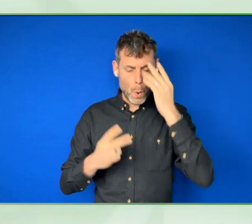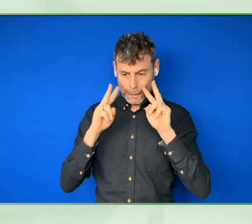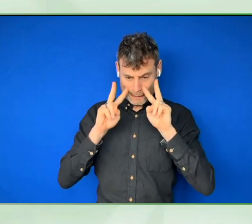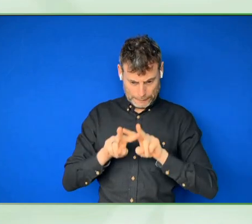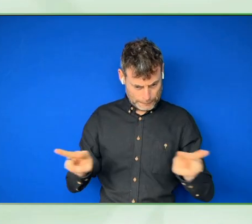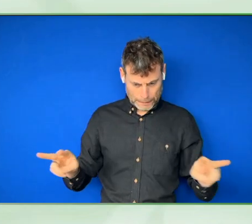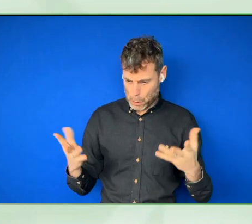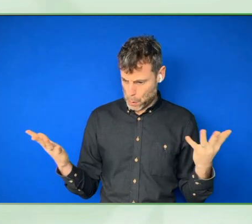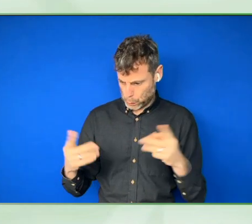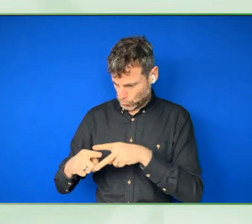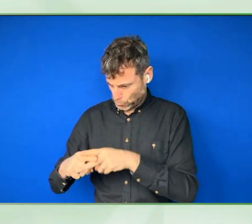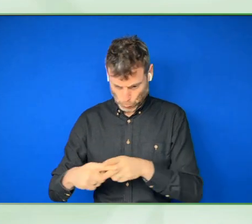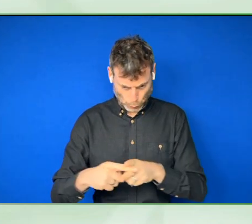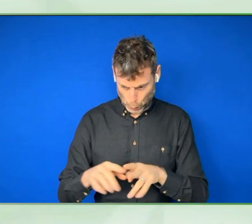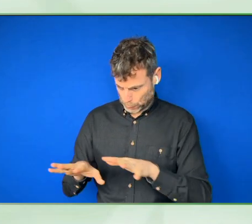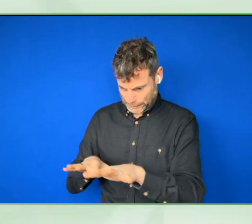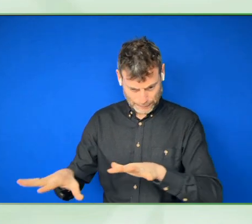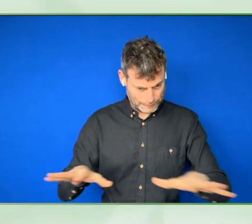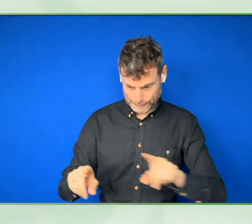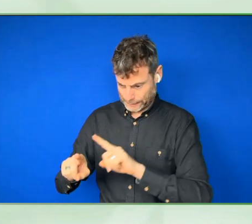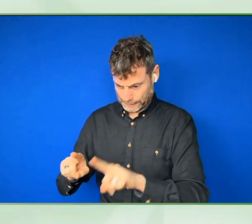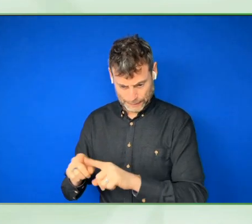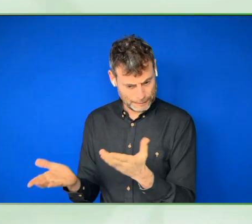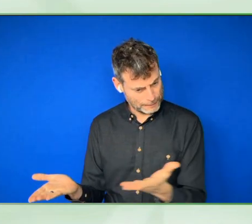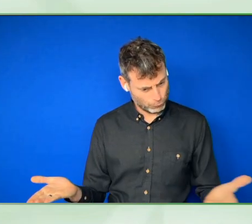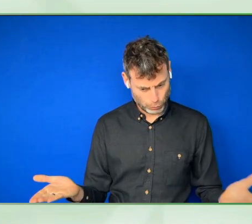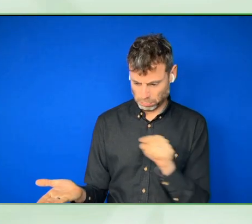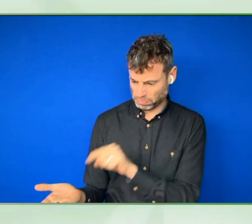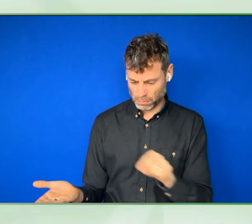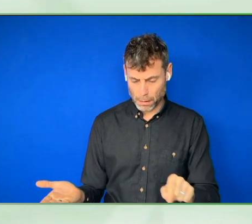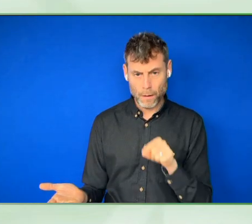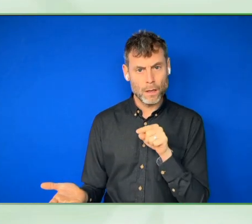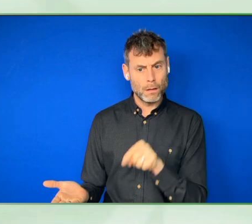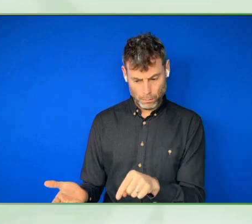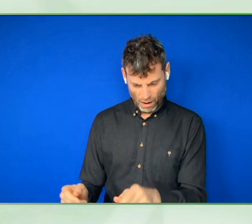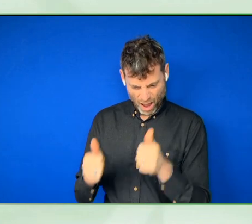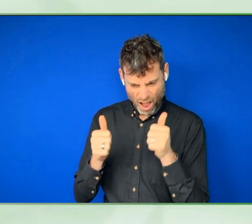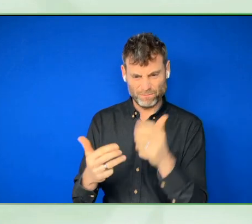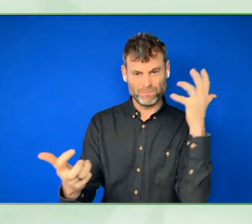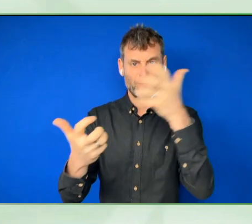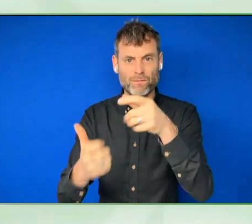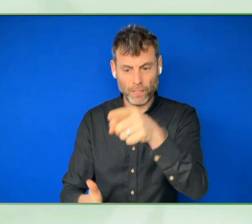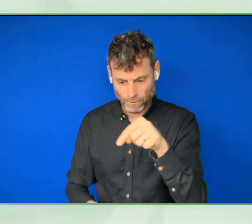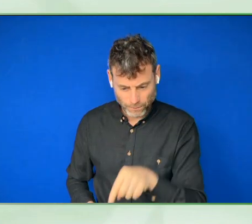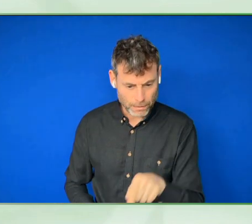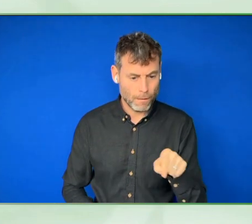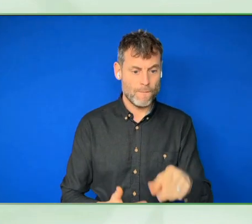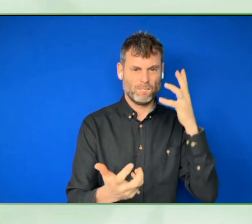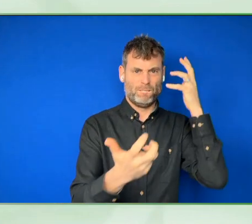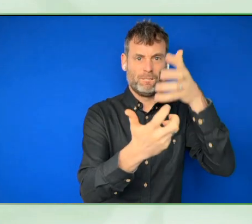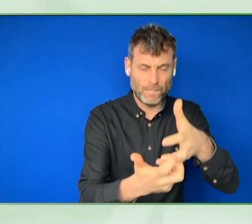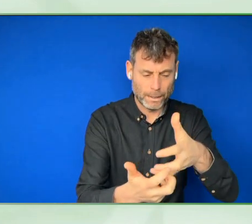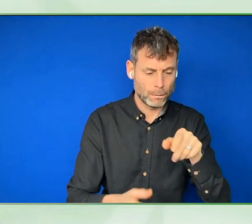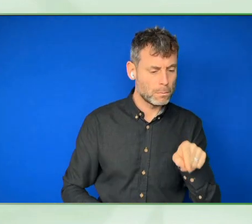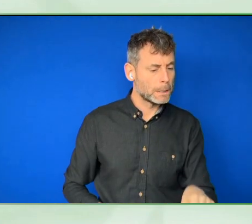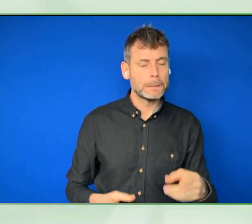turn them into tools that are disconnecting, that are barrierful. And in this session,